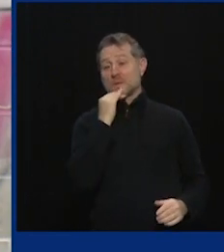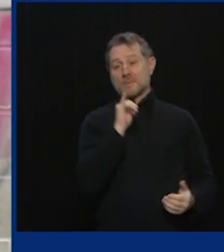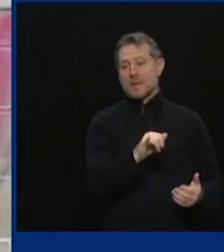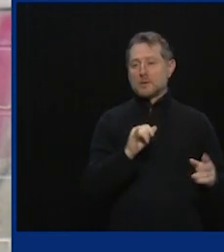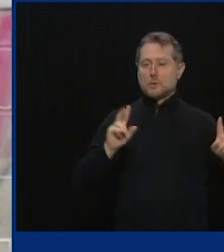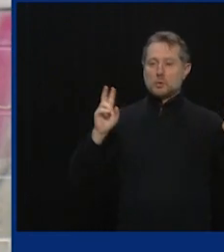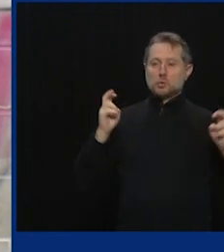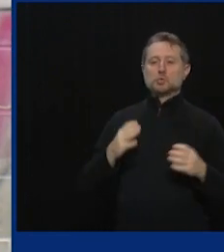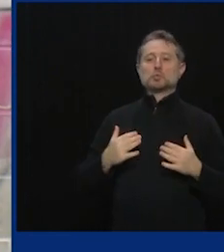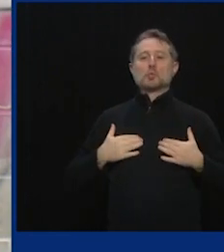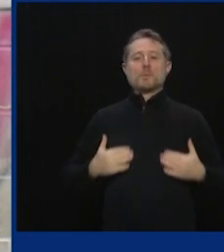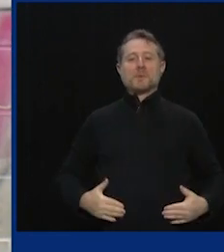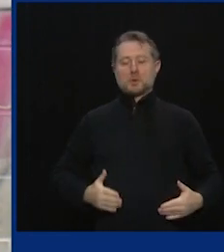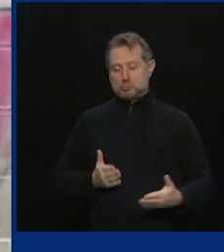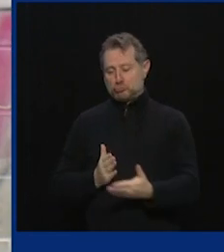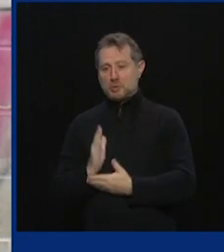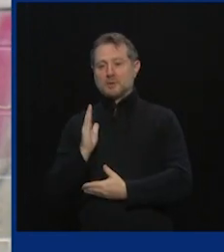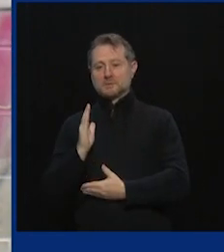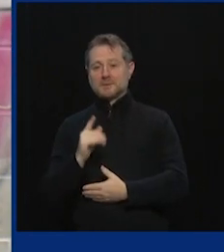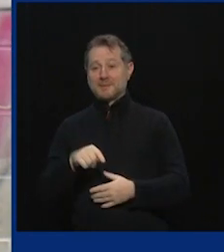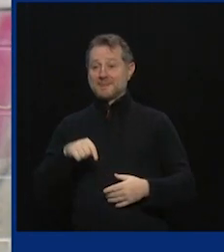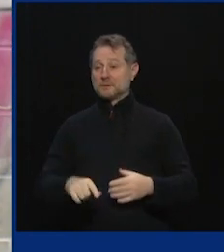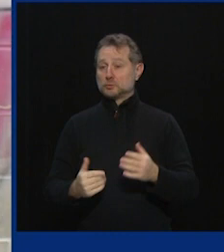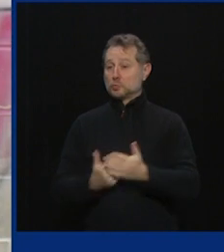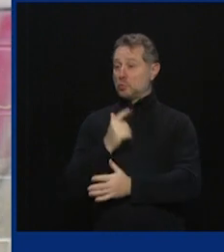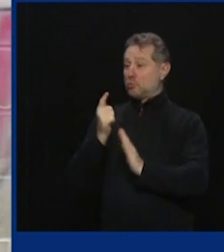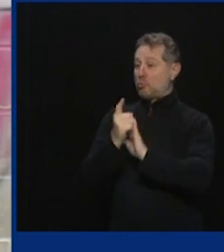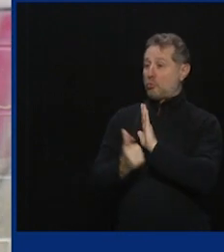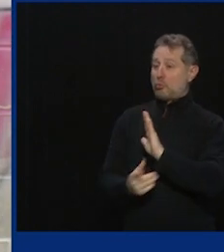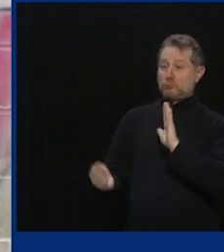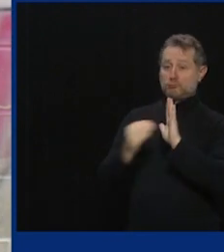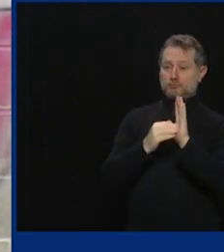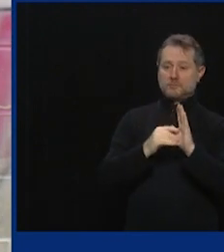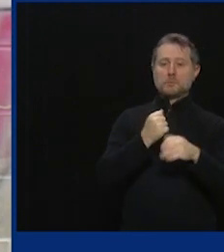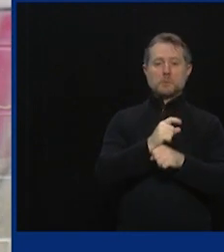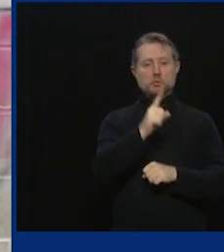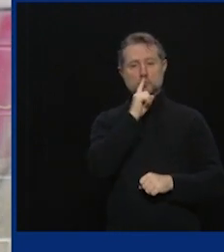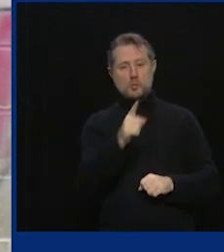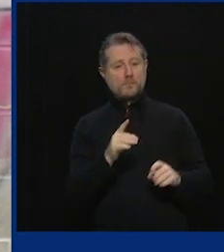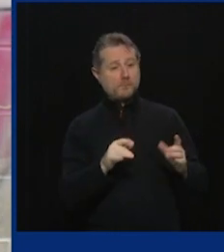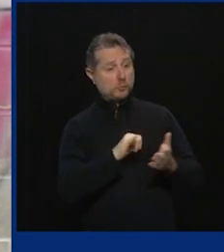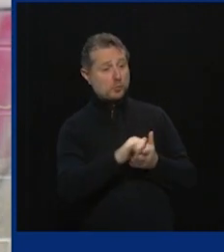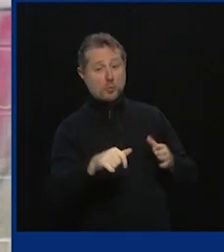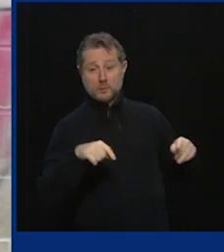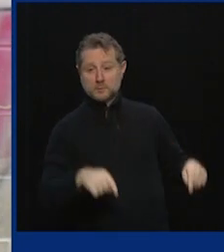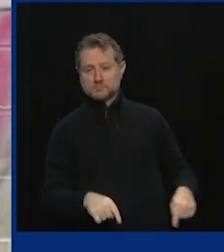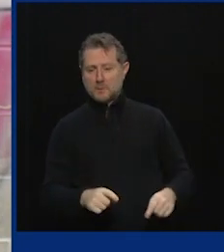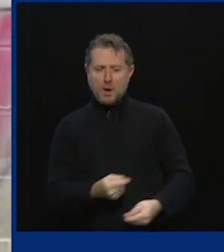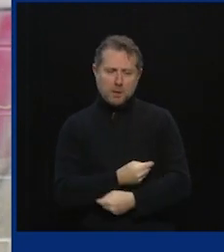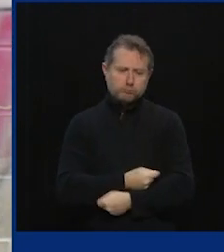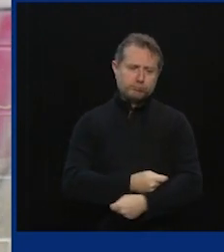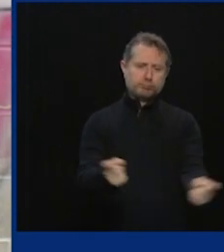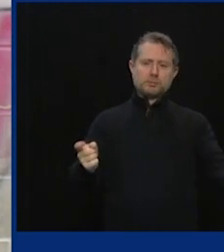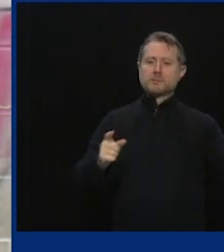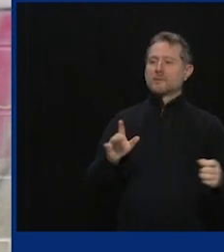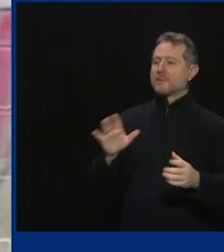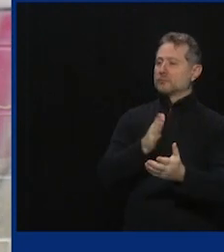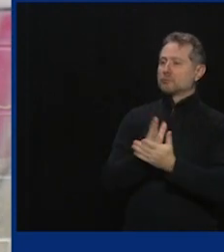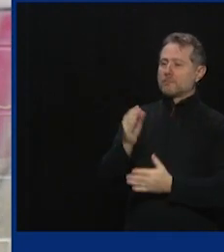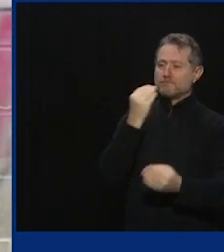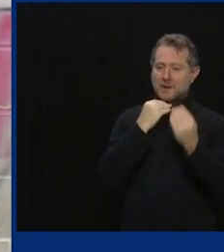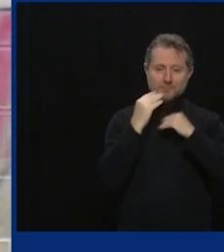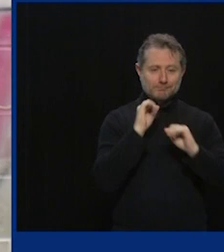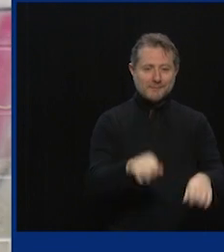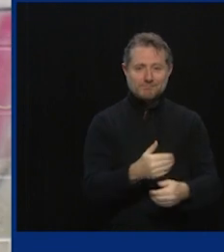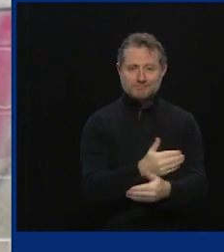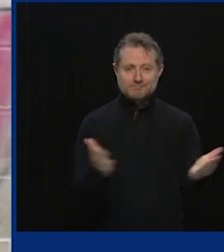takes our state one step further to ensuring that human right is fully afforded to all people. Additionally,